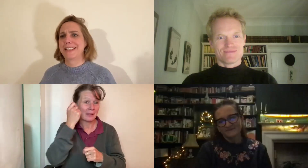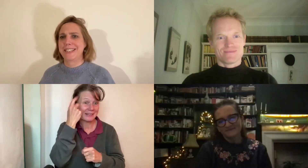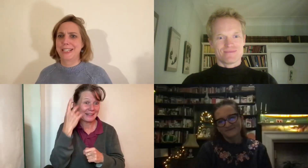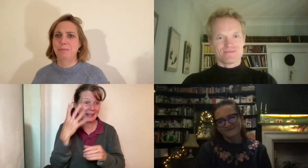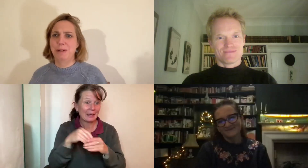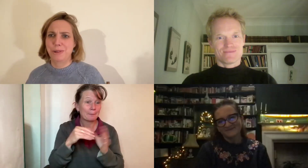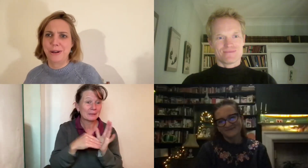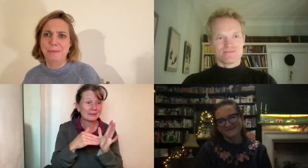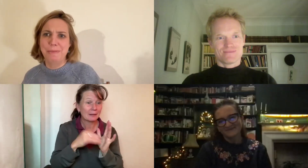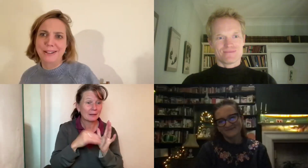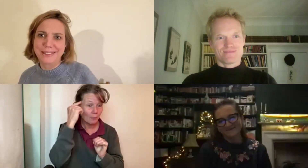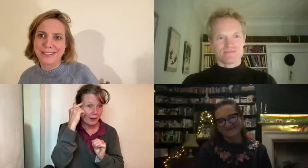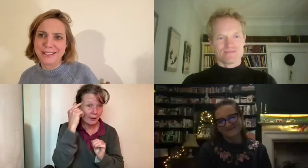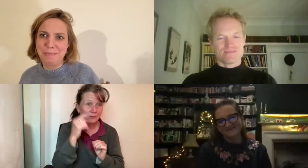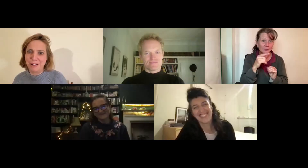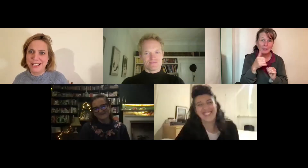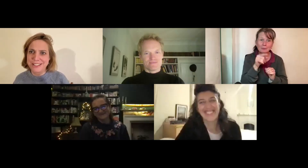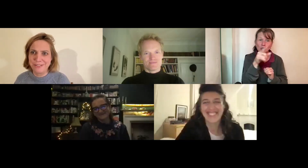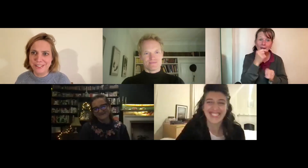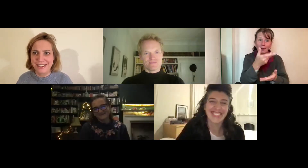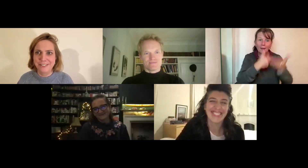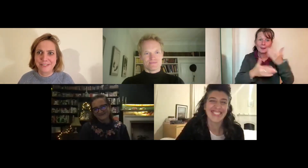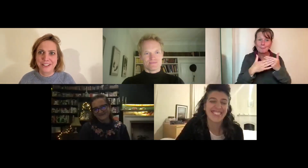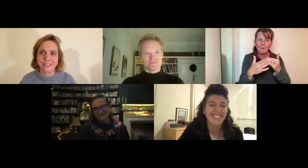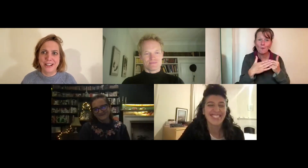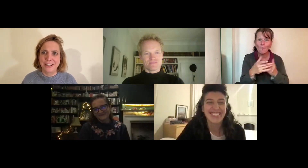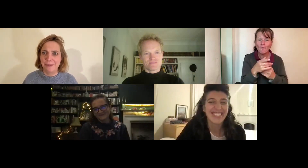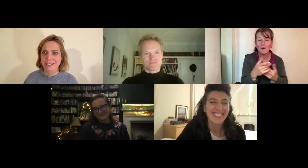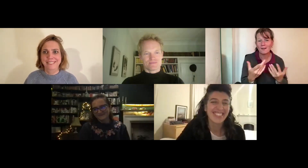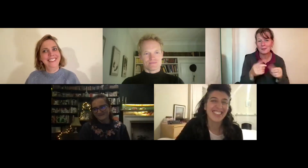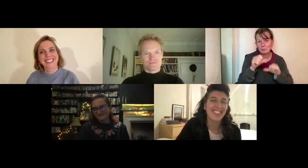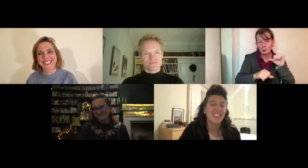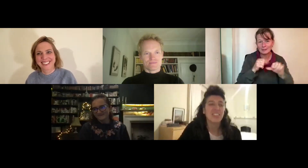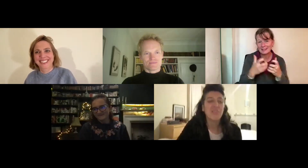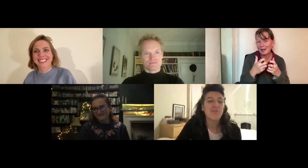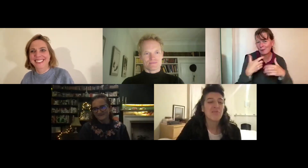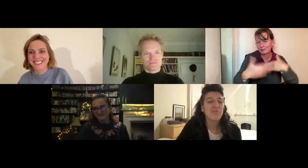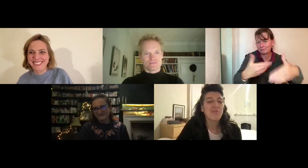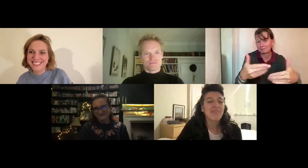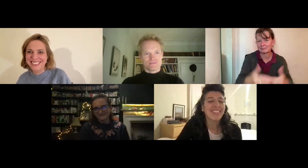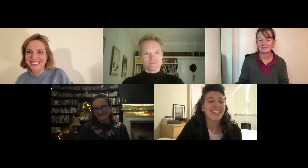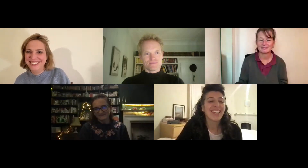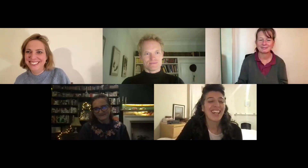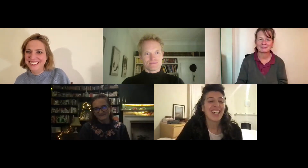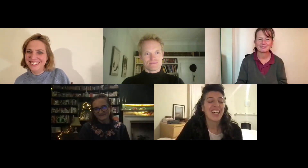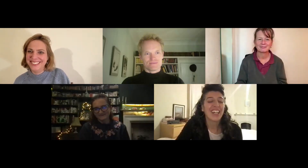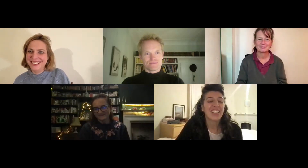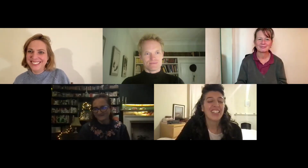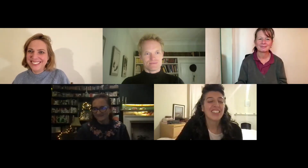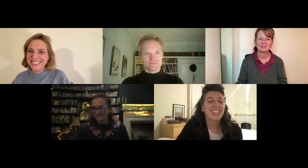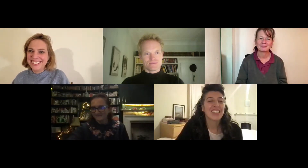she can tell us a little bit more about the process of how that went.